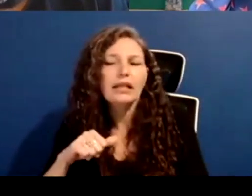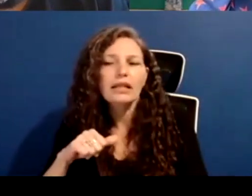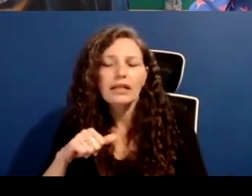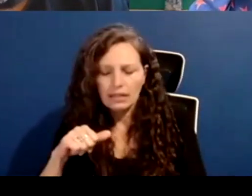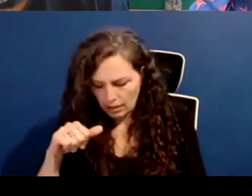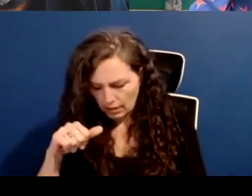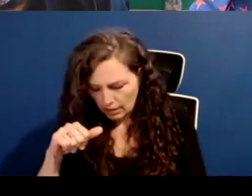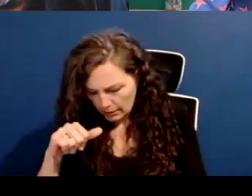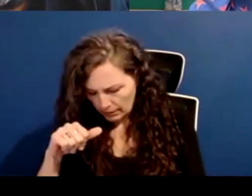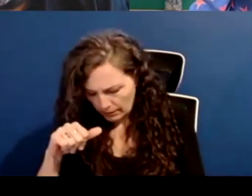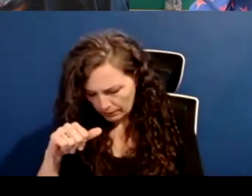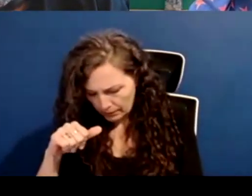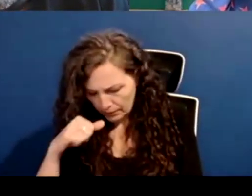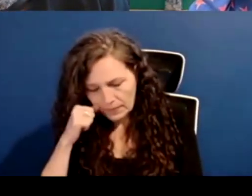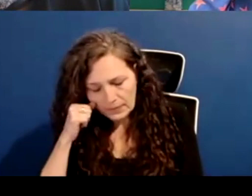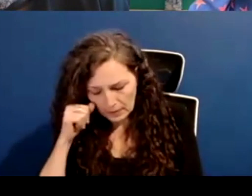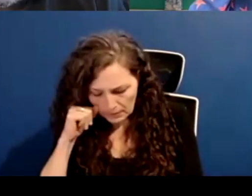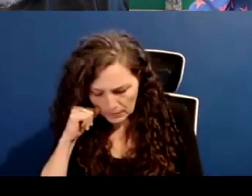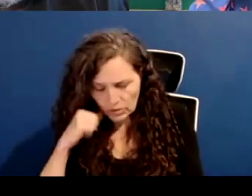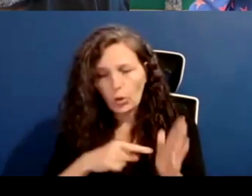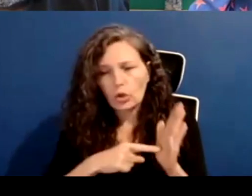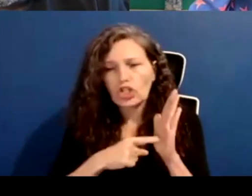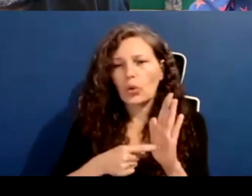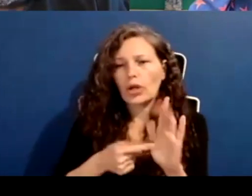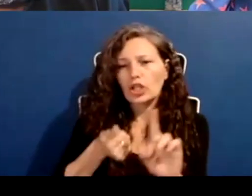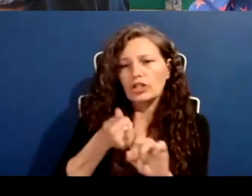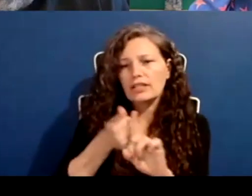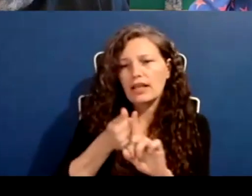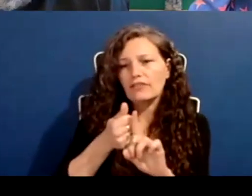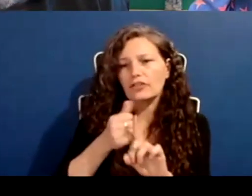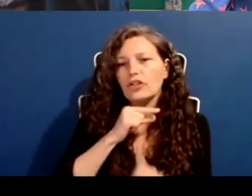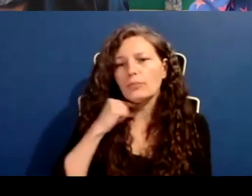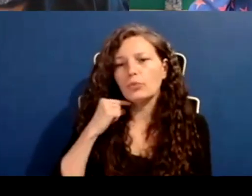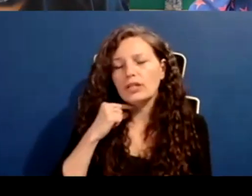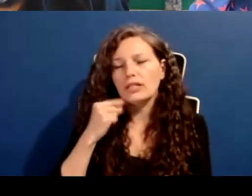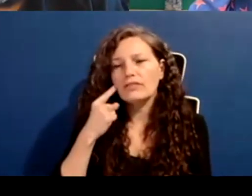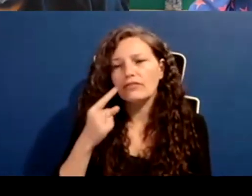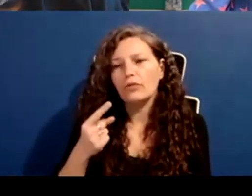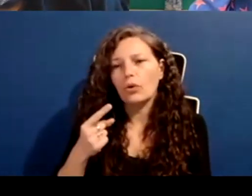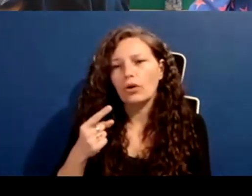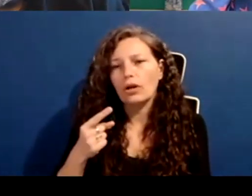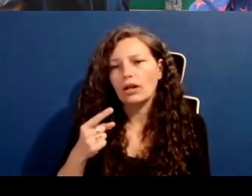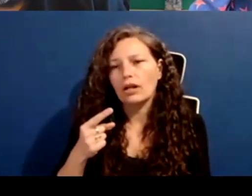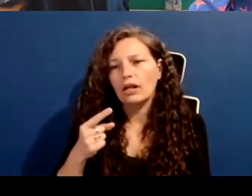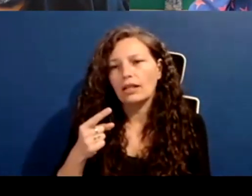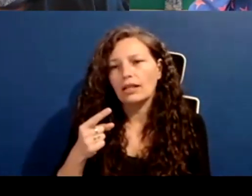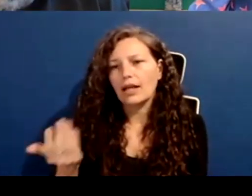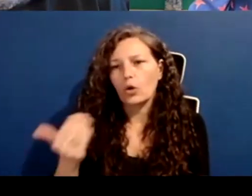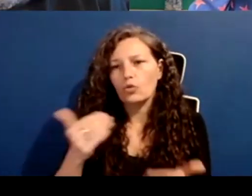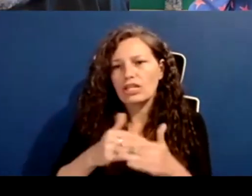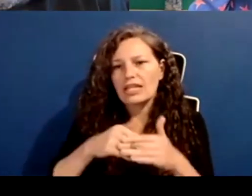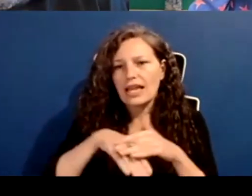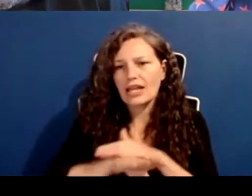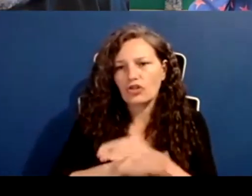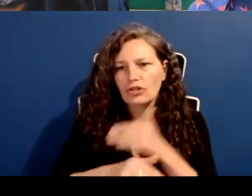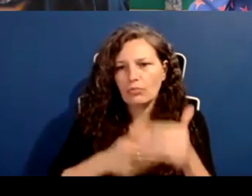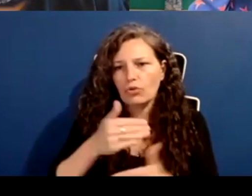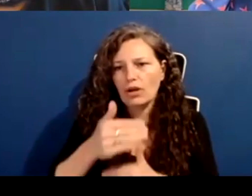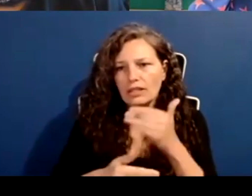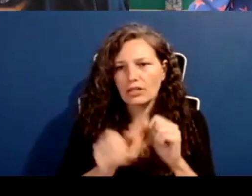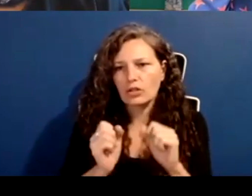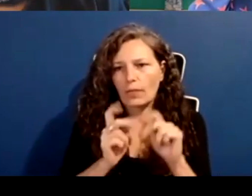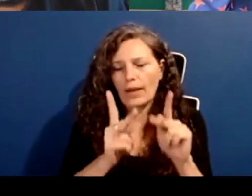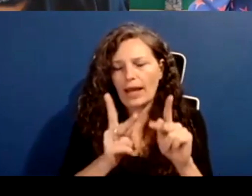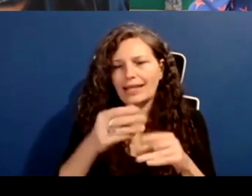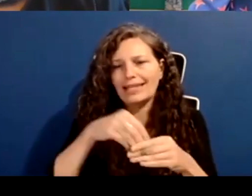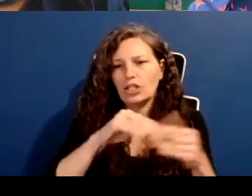showing yourself to the priest so that you can have a reentry process back into the community, right? So the goal was always